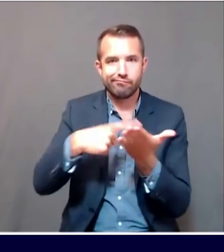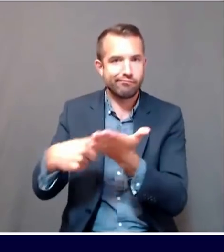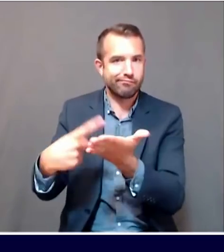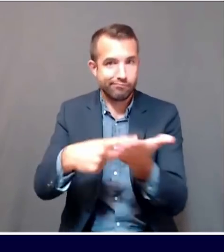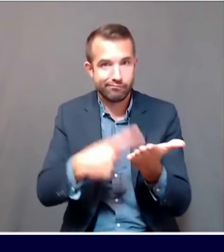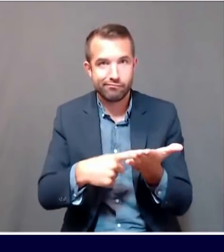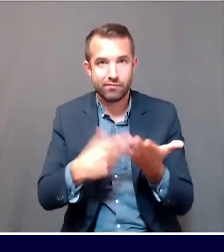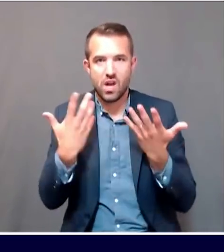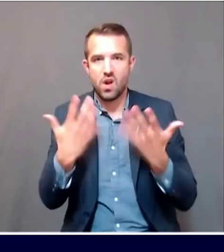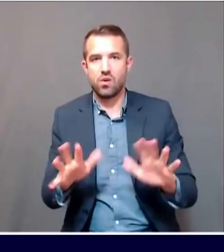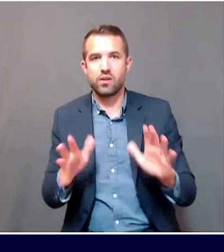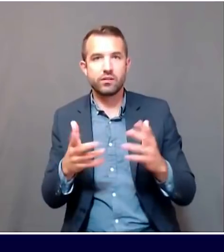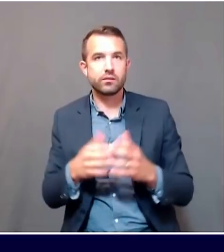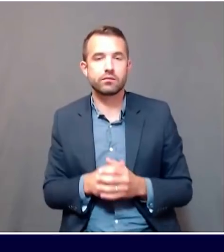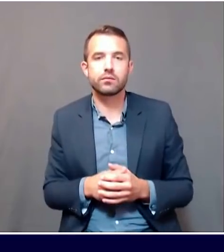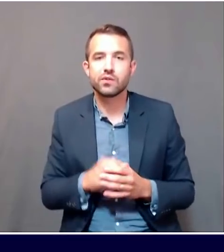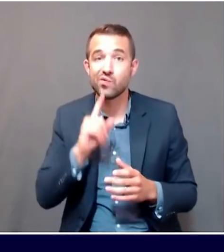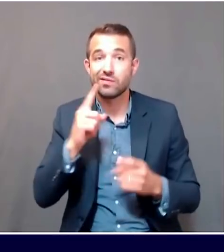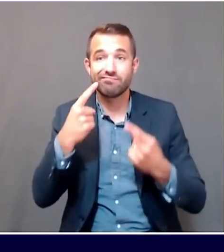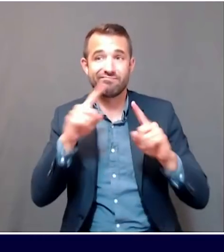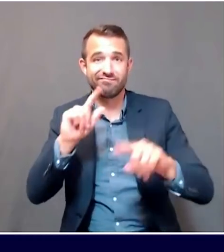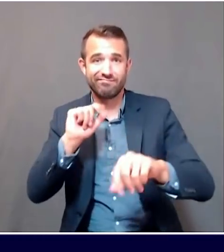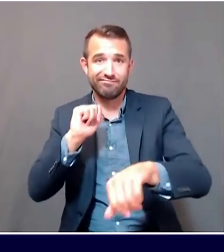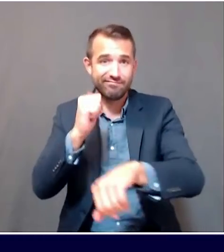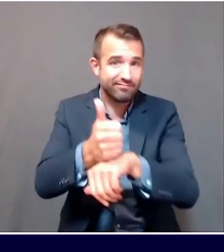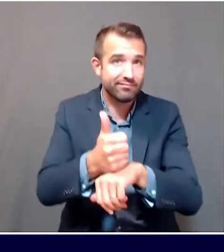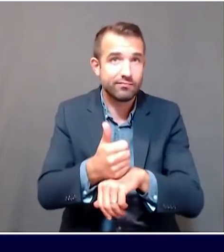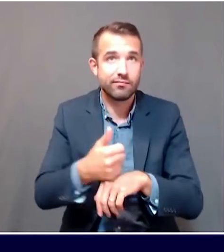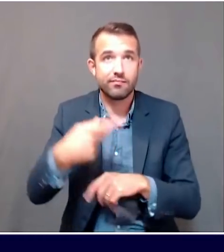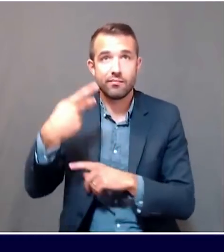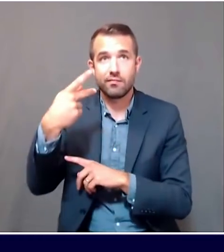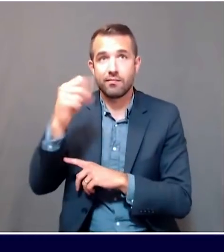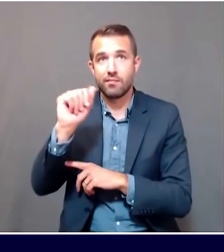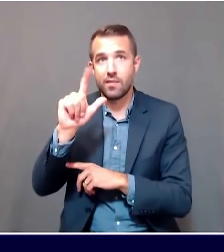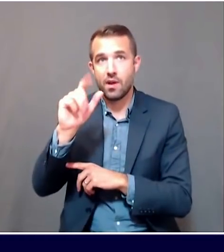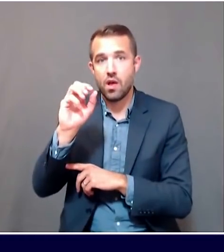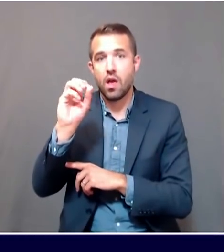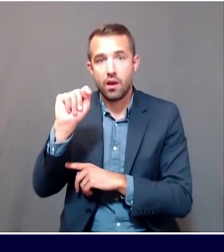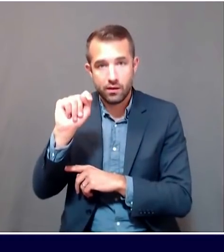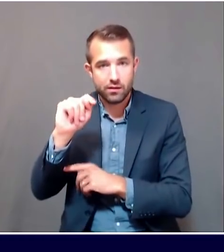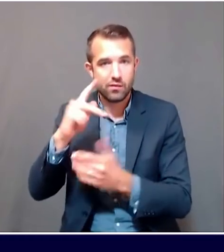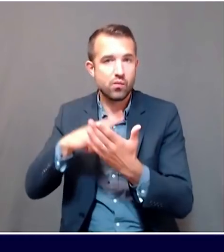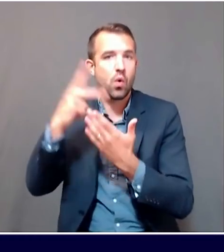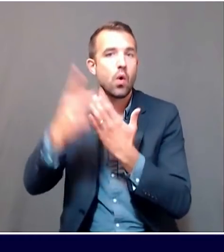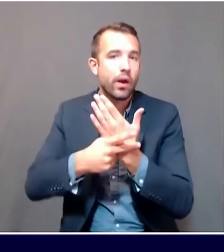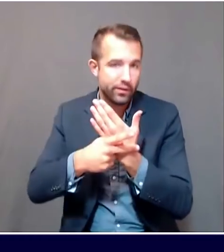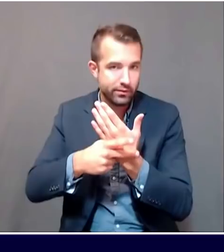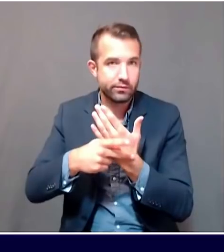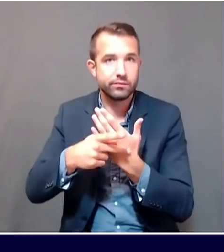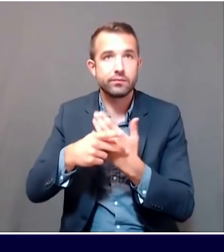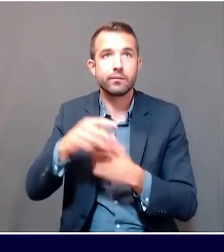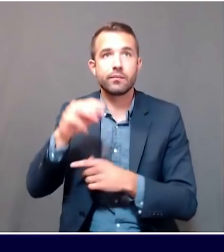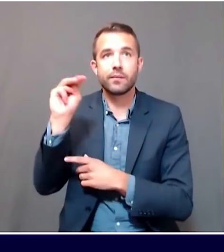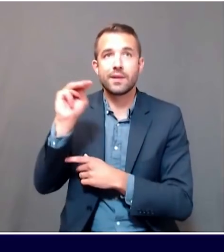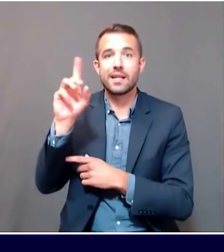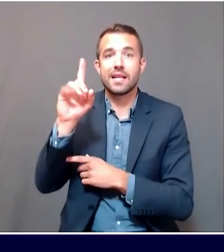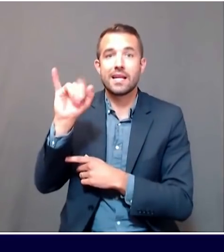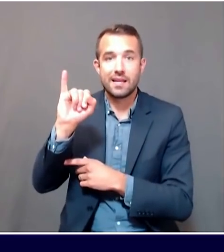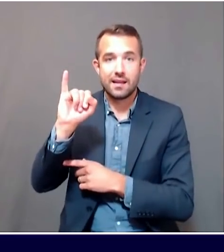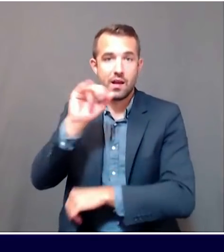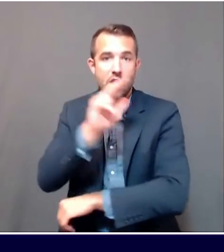a pilot project under which MDI Hospital will begin using Maine CDC's